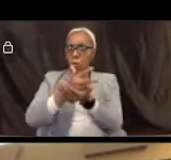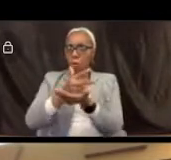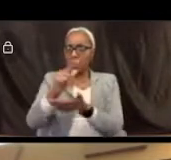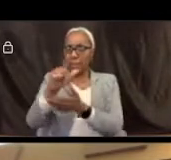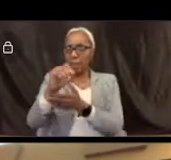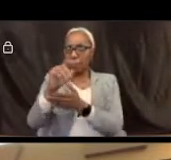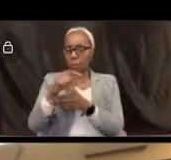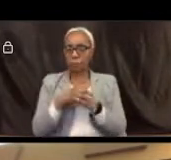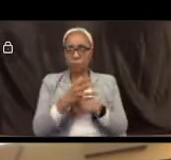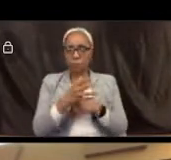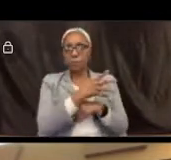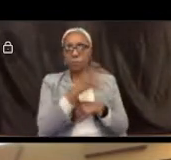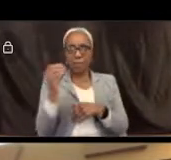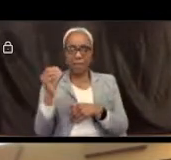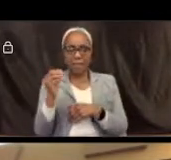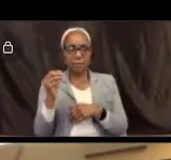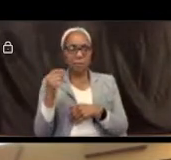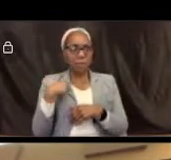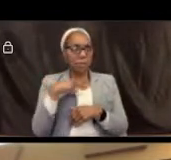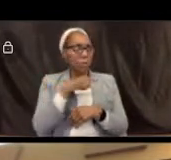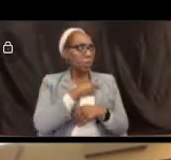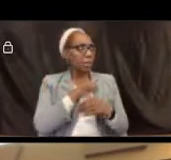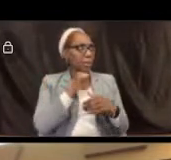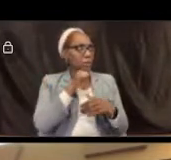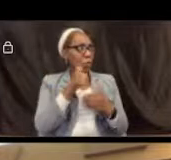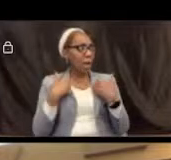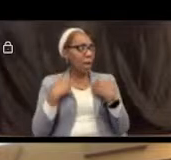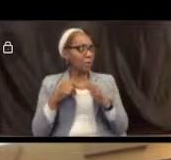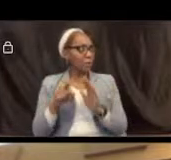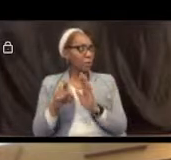And we have no loan, so we don't need that.